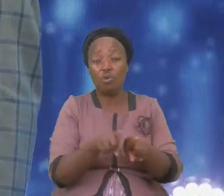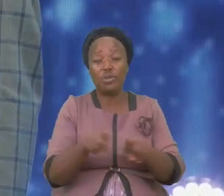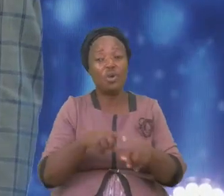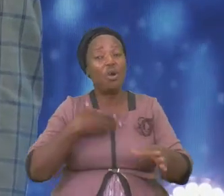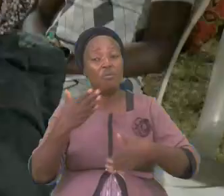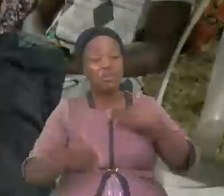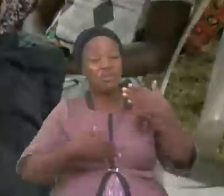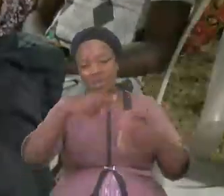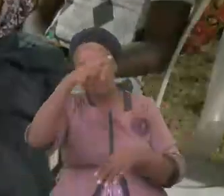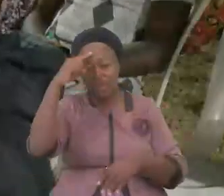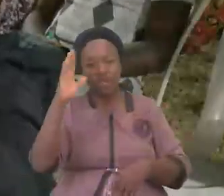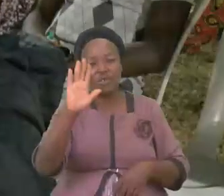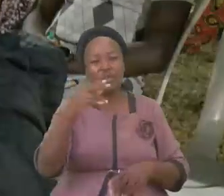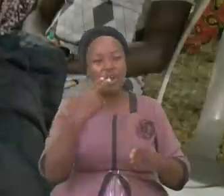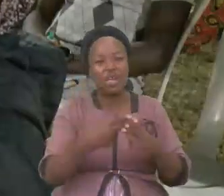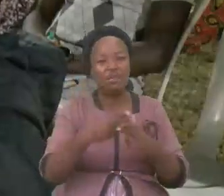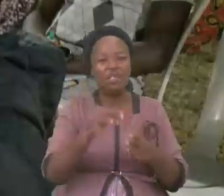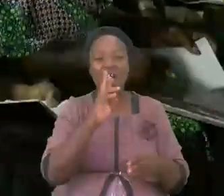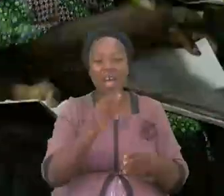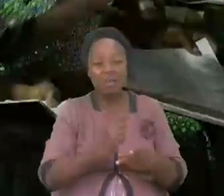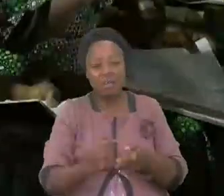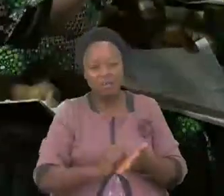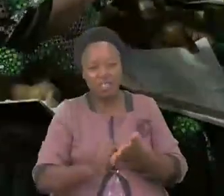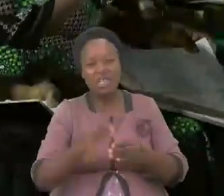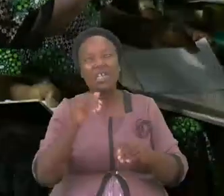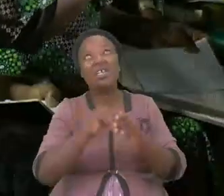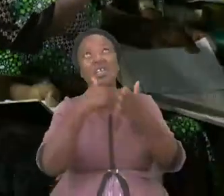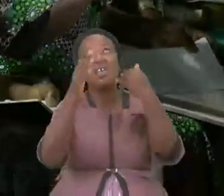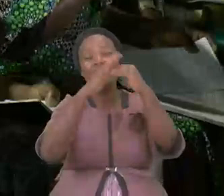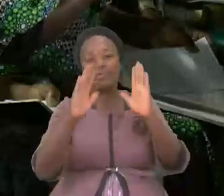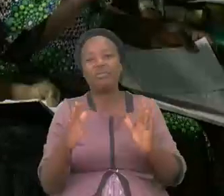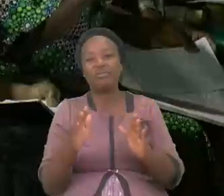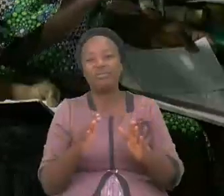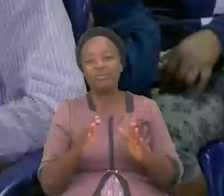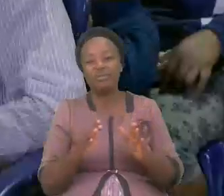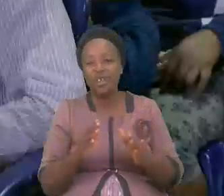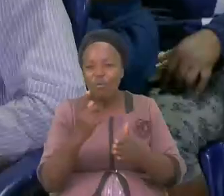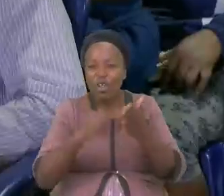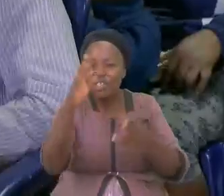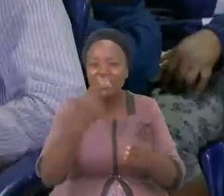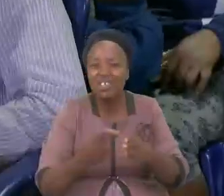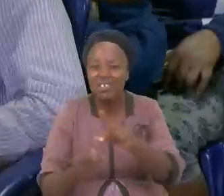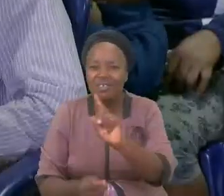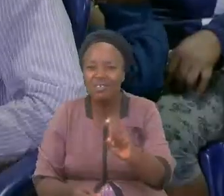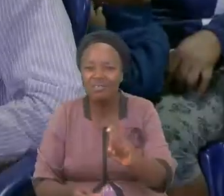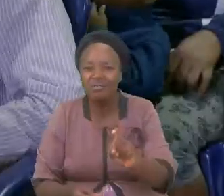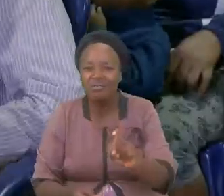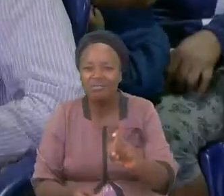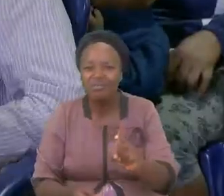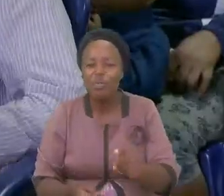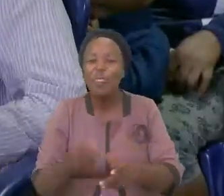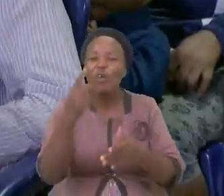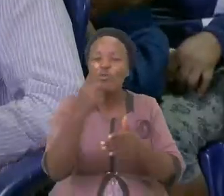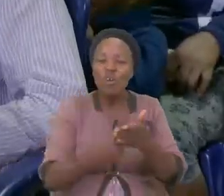in heaven. What's your name? I said, what's your name? I said,